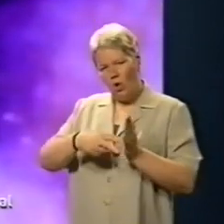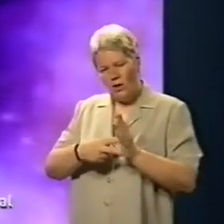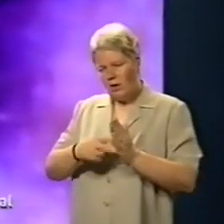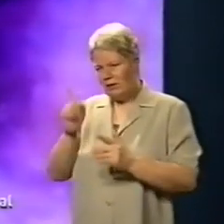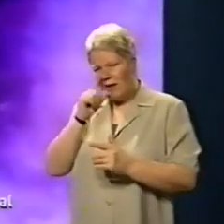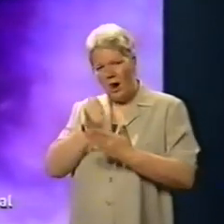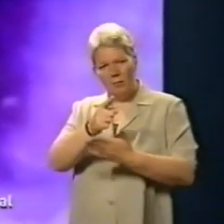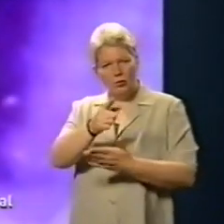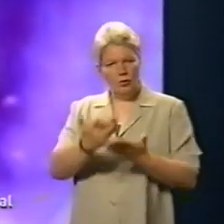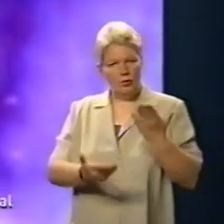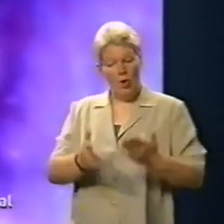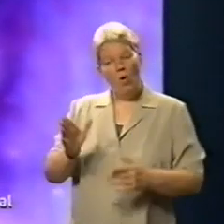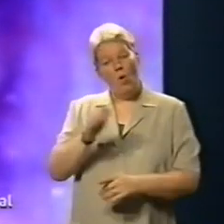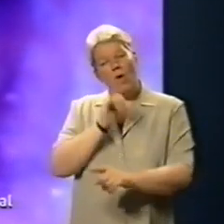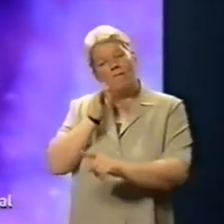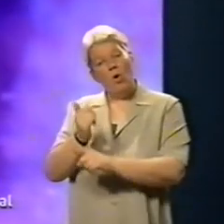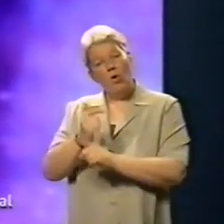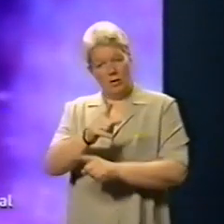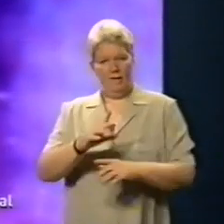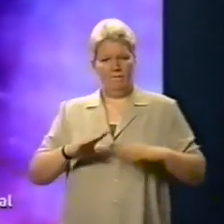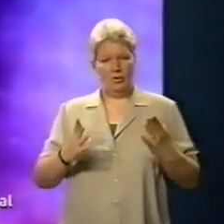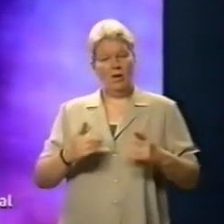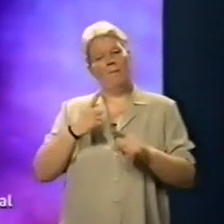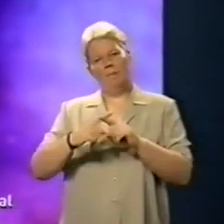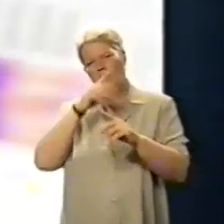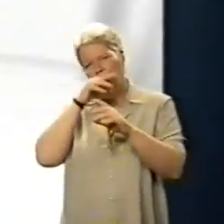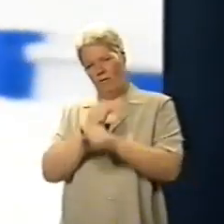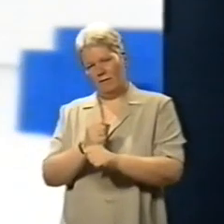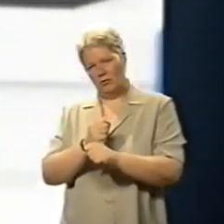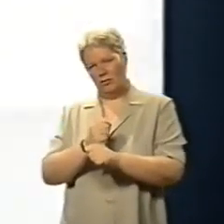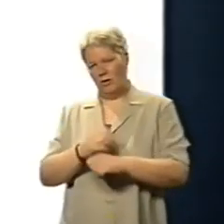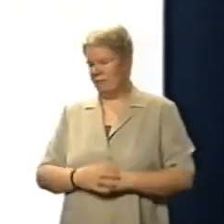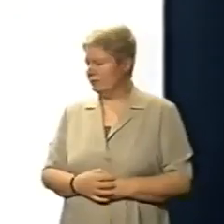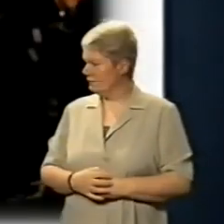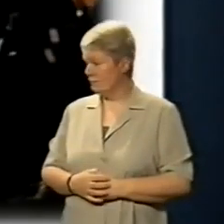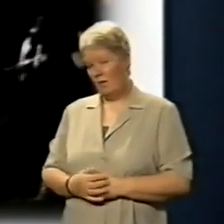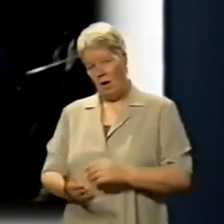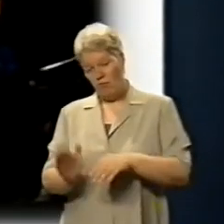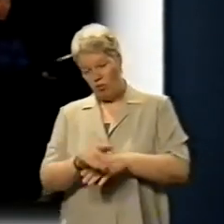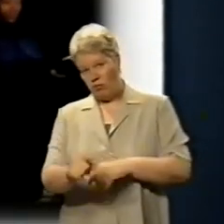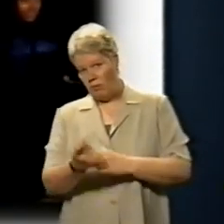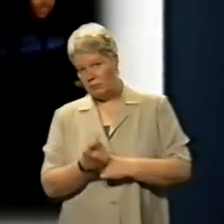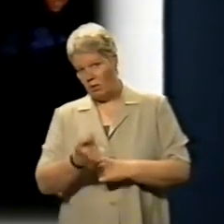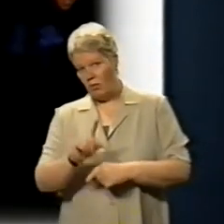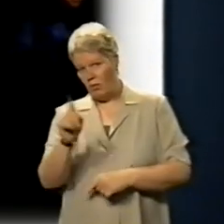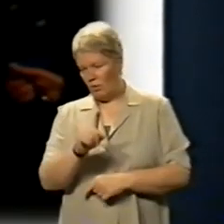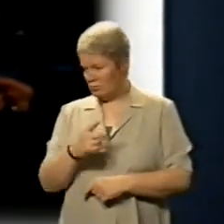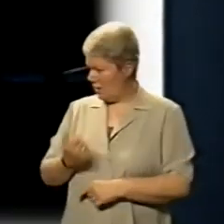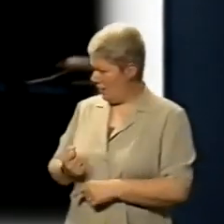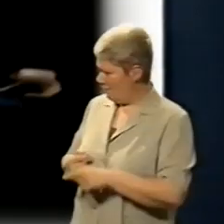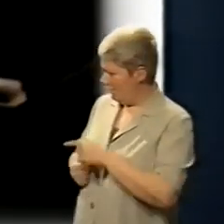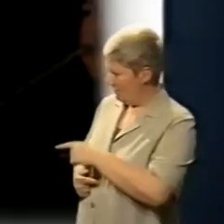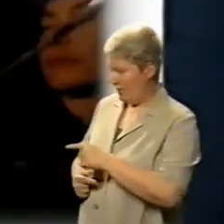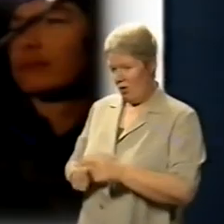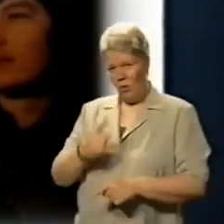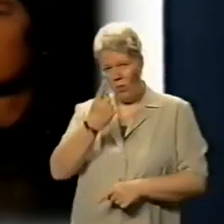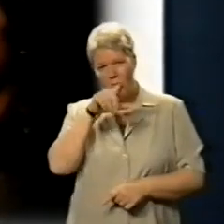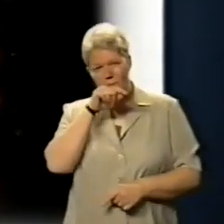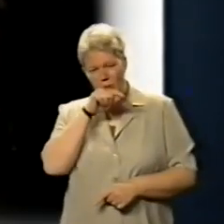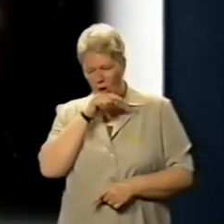839. All calls are free and confidential. Still to come, on the night trail of one of the world's most elusive